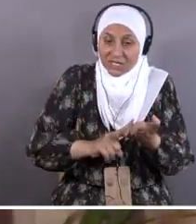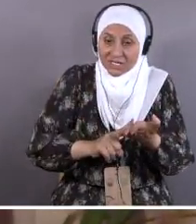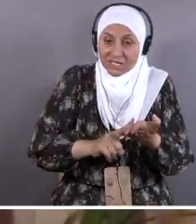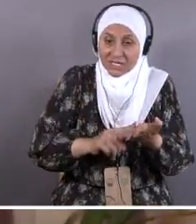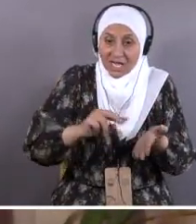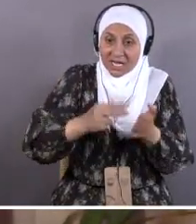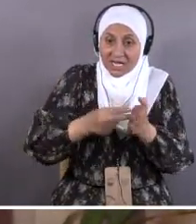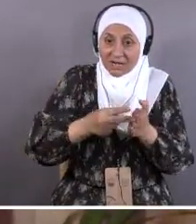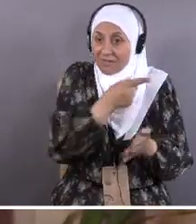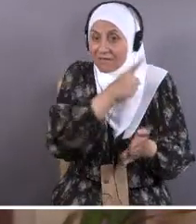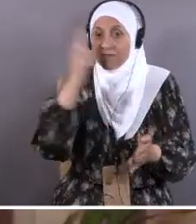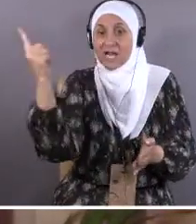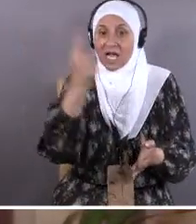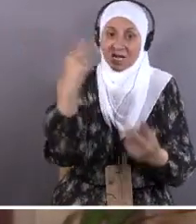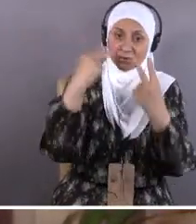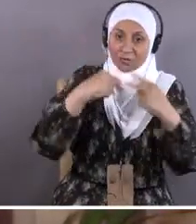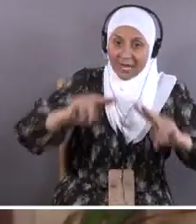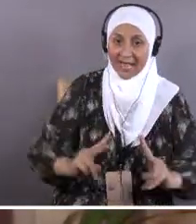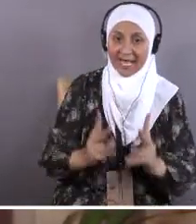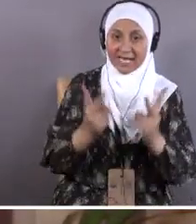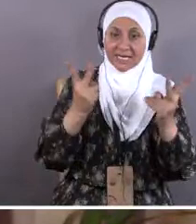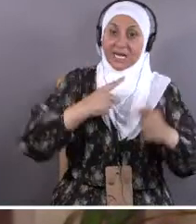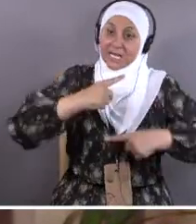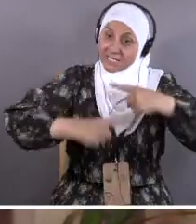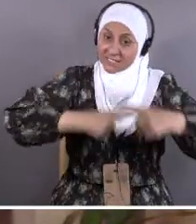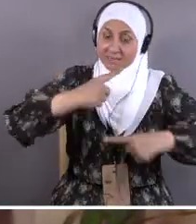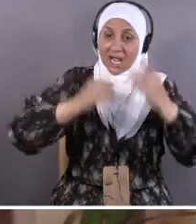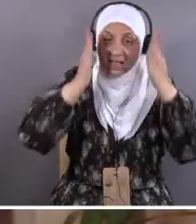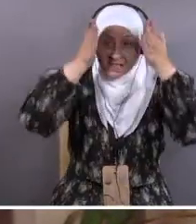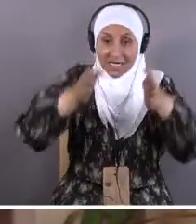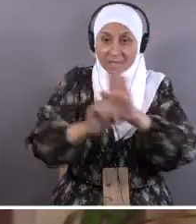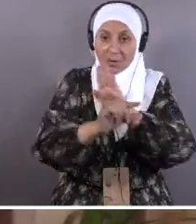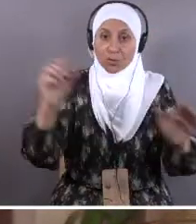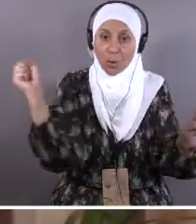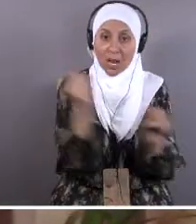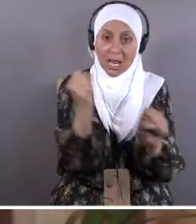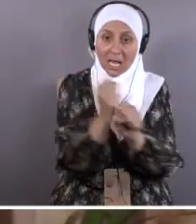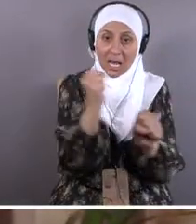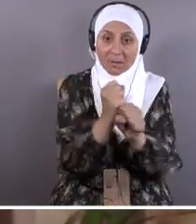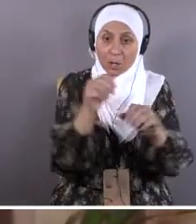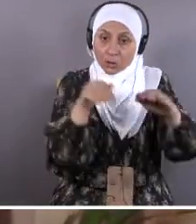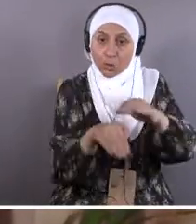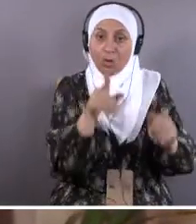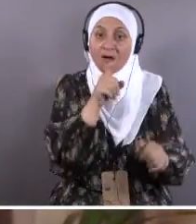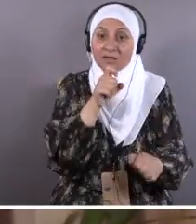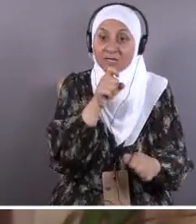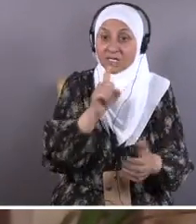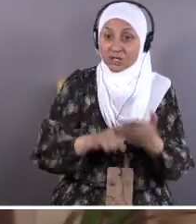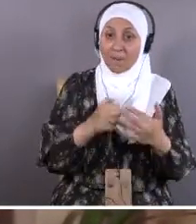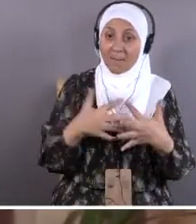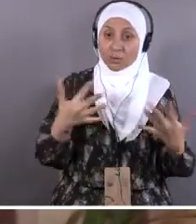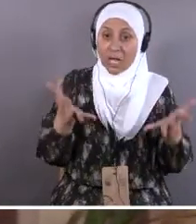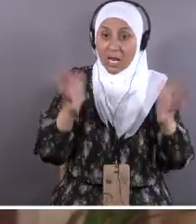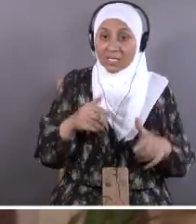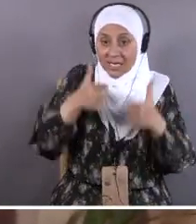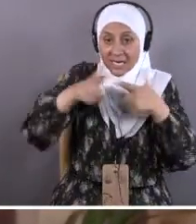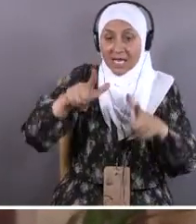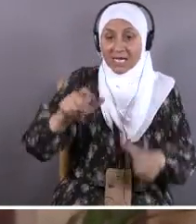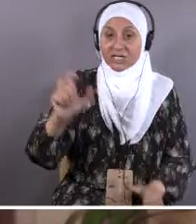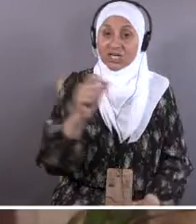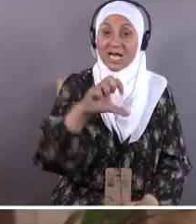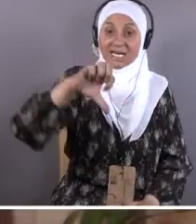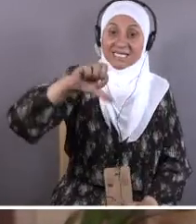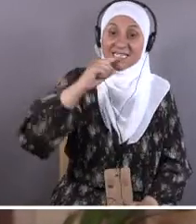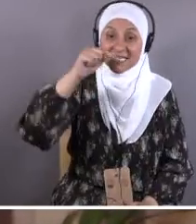also continue to focus on driving action locally. And I am pleased to announce that in September of this year, we will hold